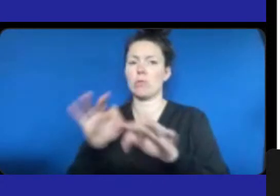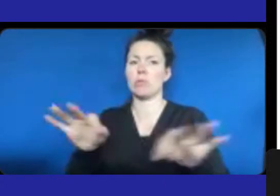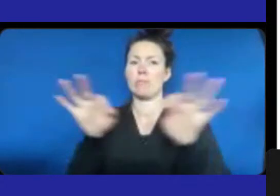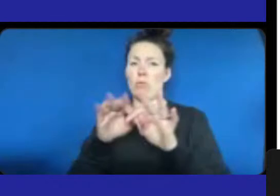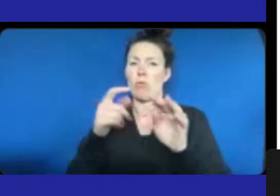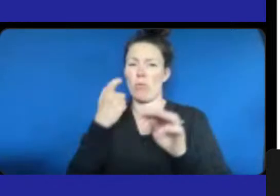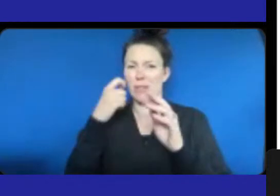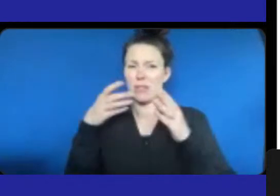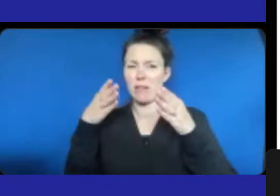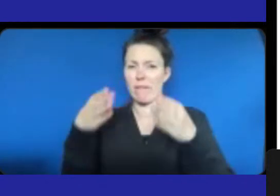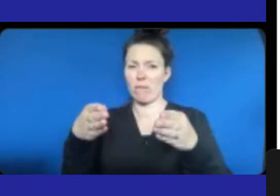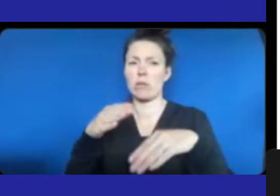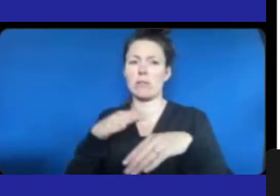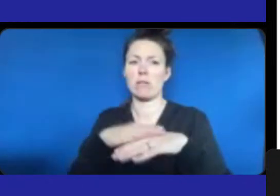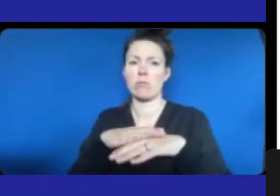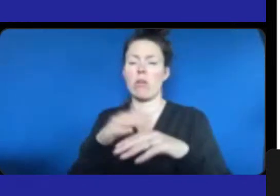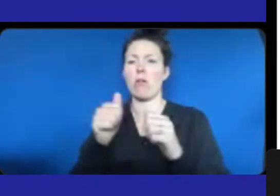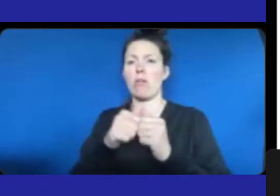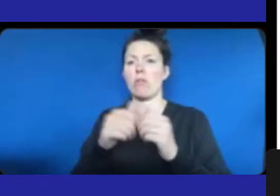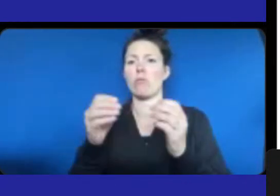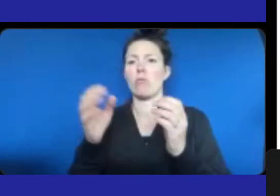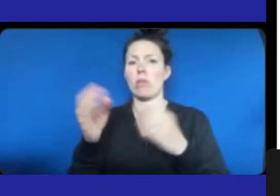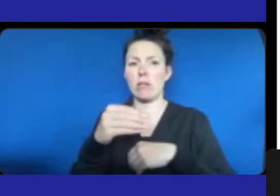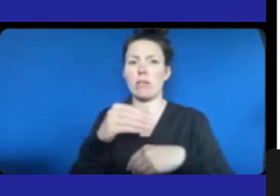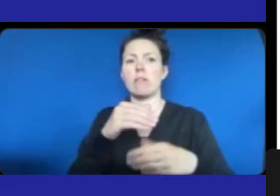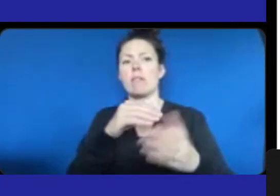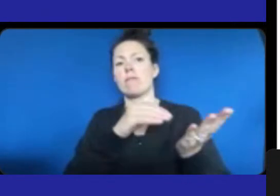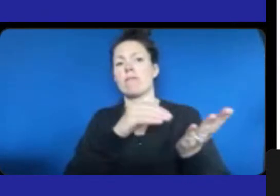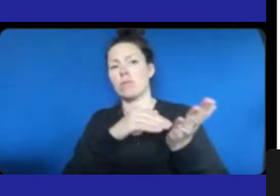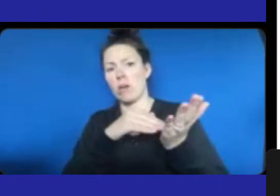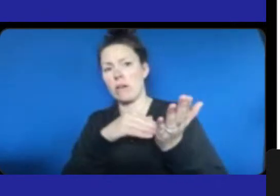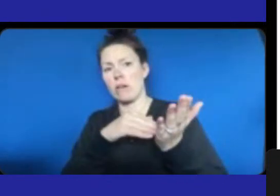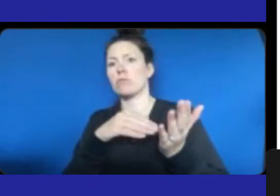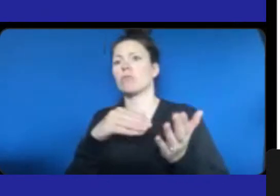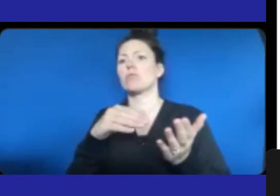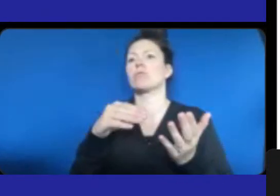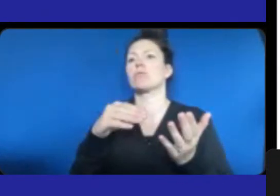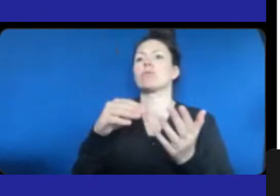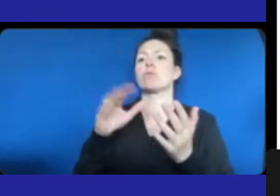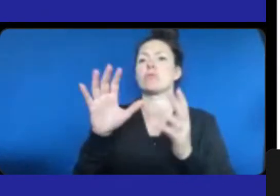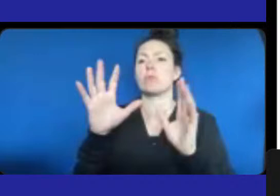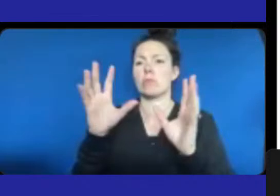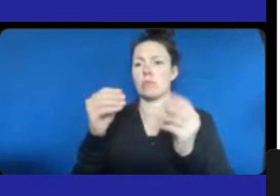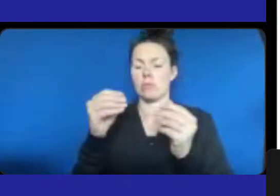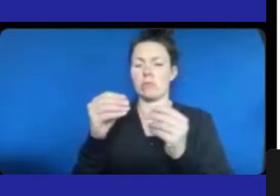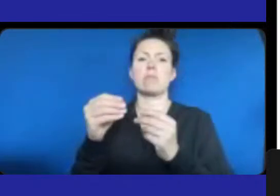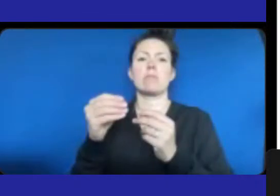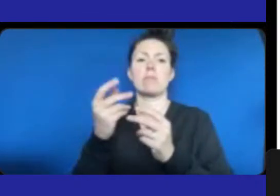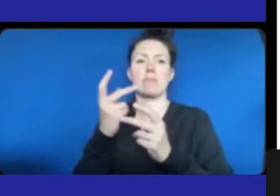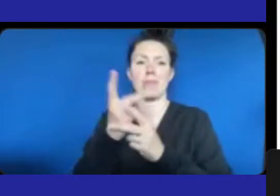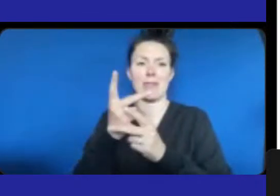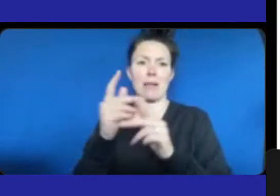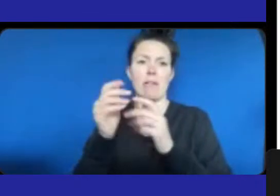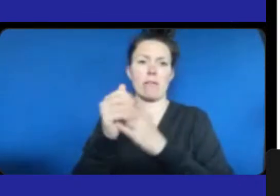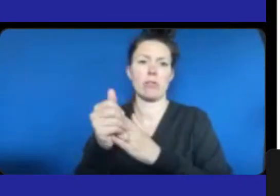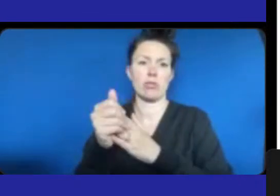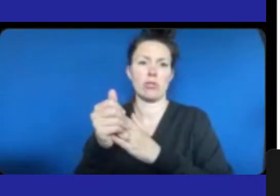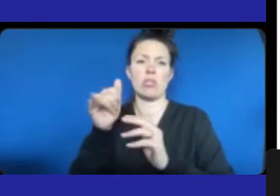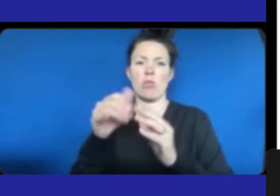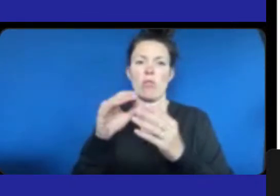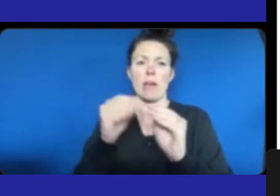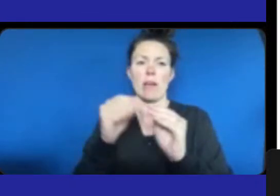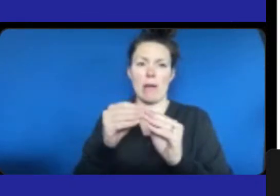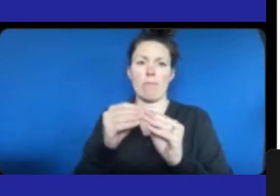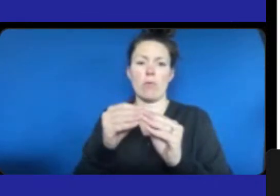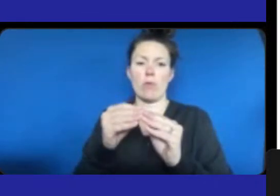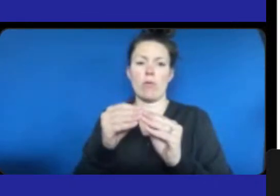our facilities, with our physician affiliates, and with our ambulatory care leadership. So that may be one we bring forward as a measure to